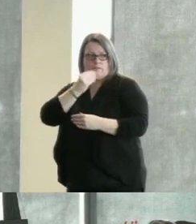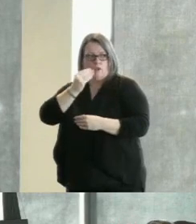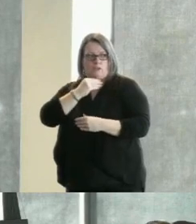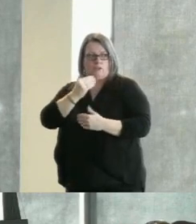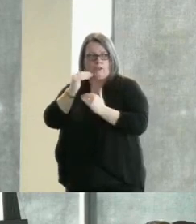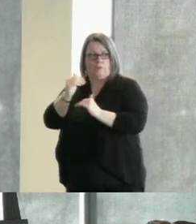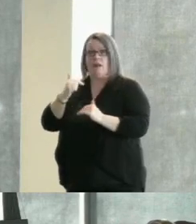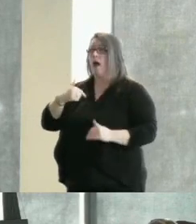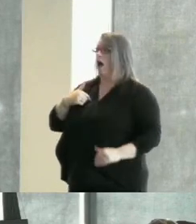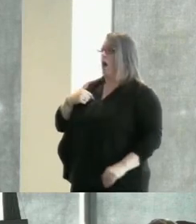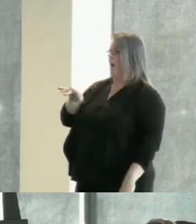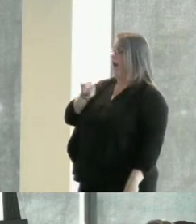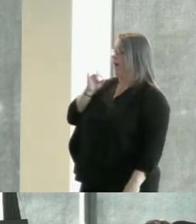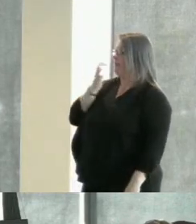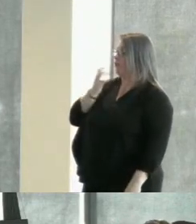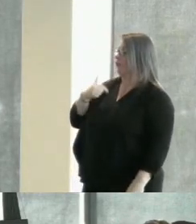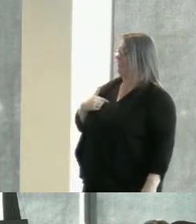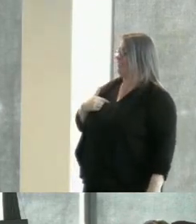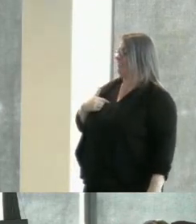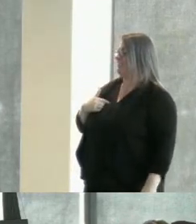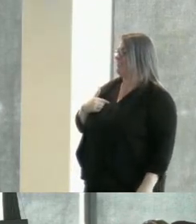for a cookie, but